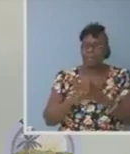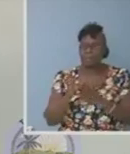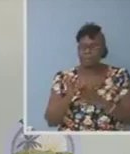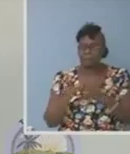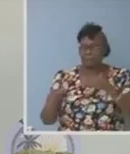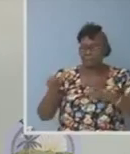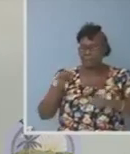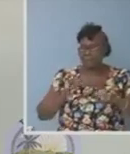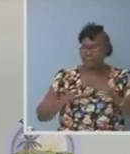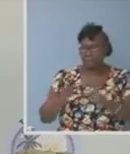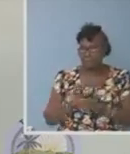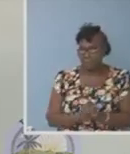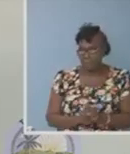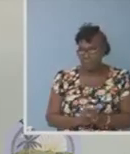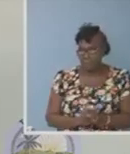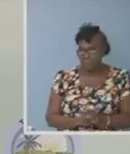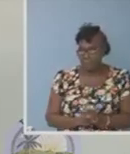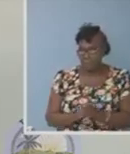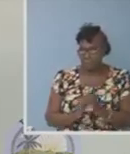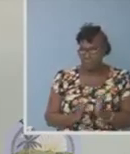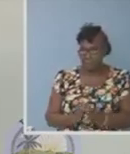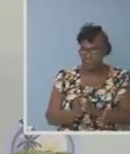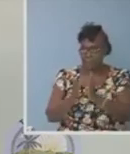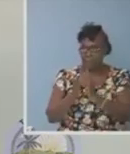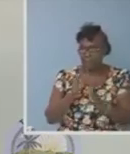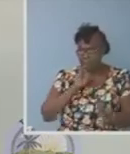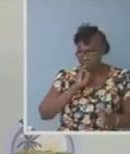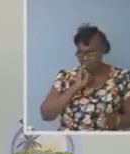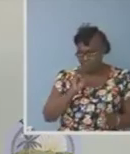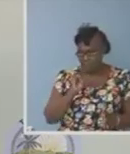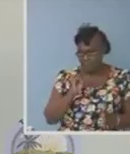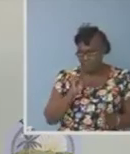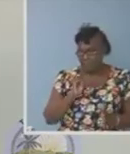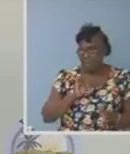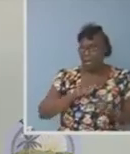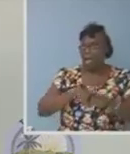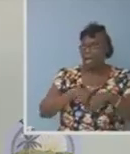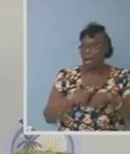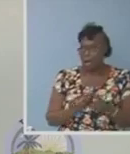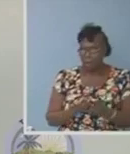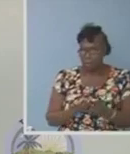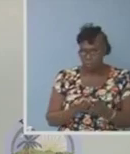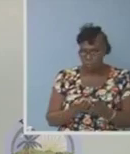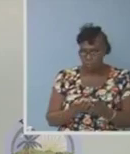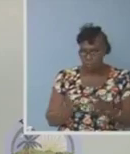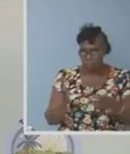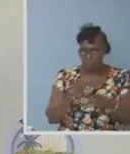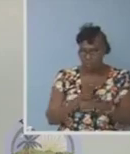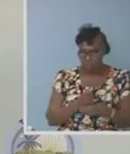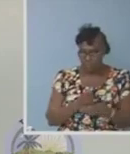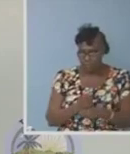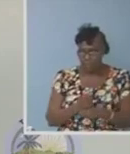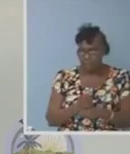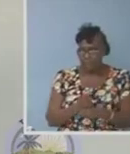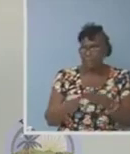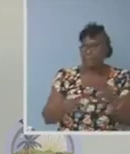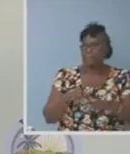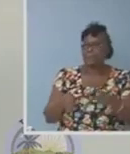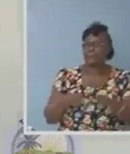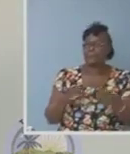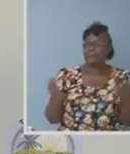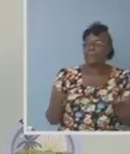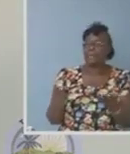first instance, we dealt with the present. The present is how do we get the existing visitors on island to